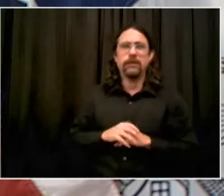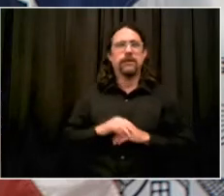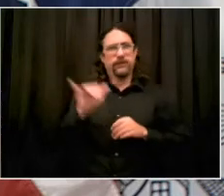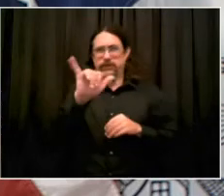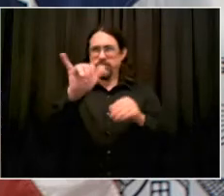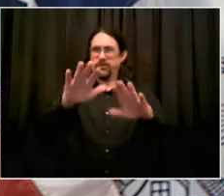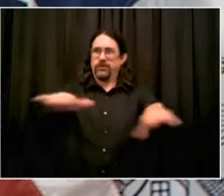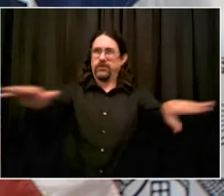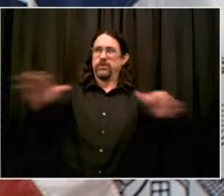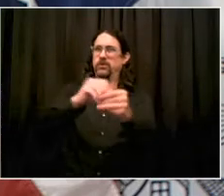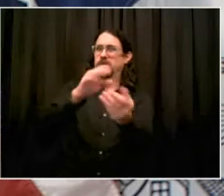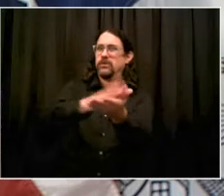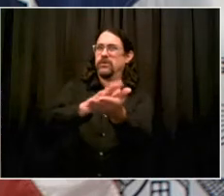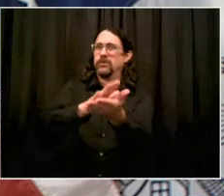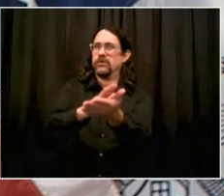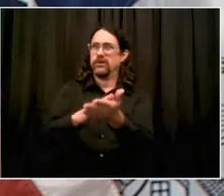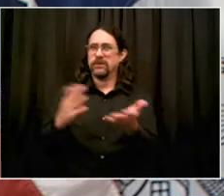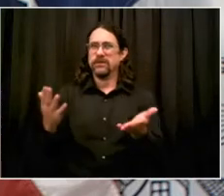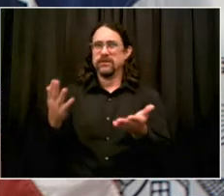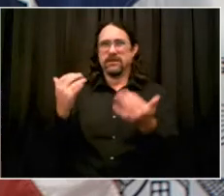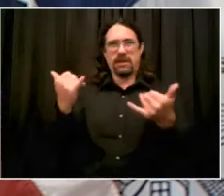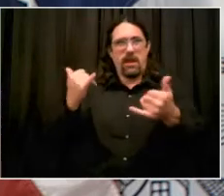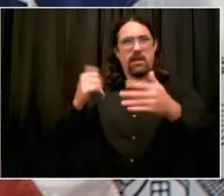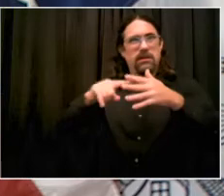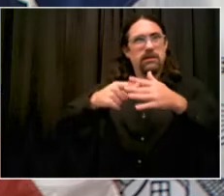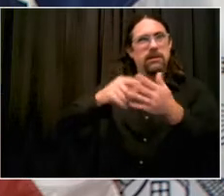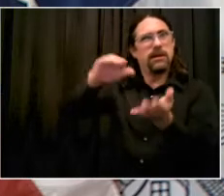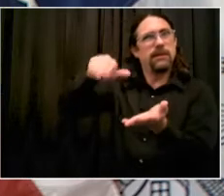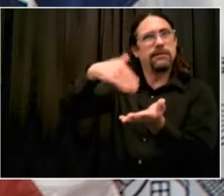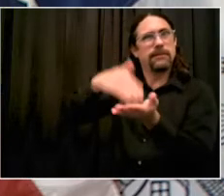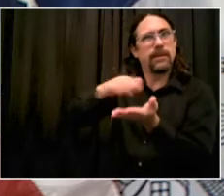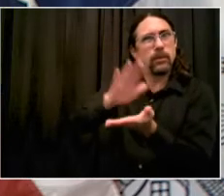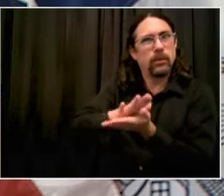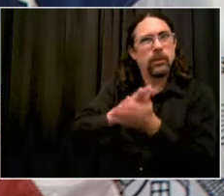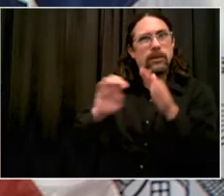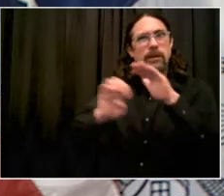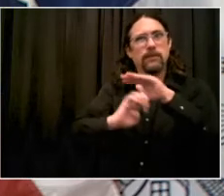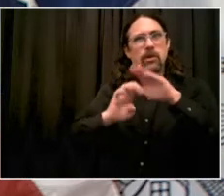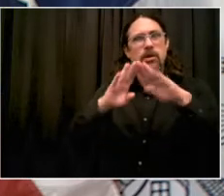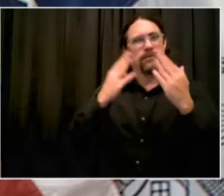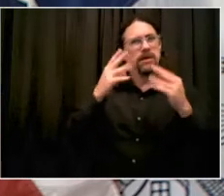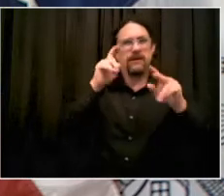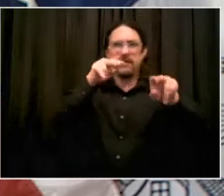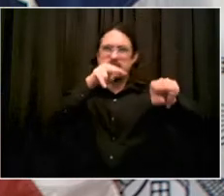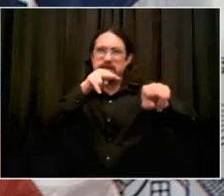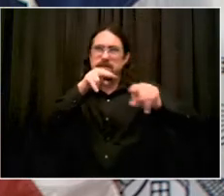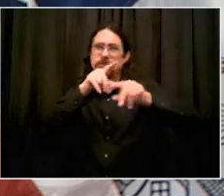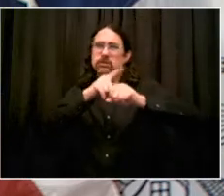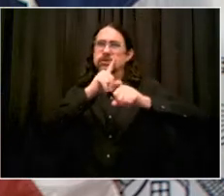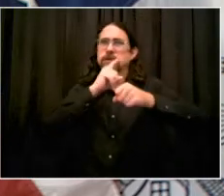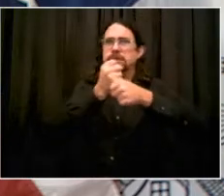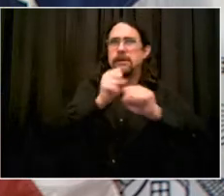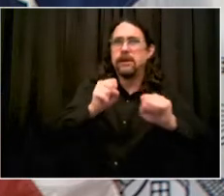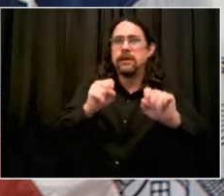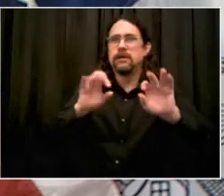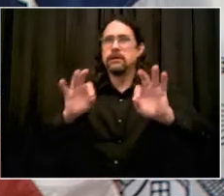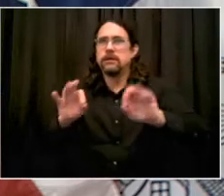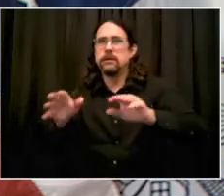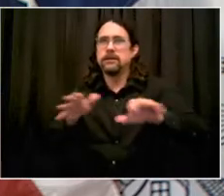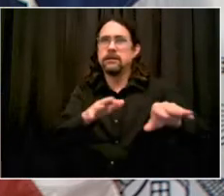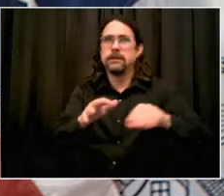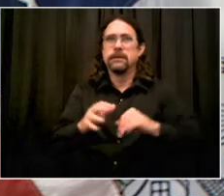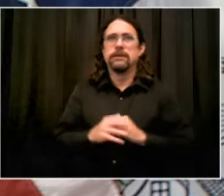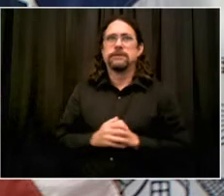There will be regular inspections. So that piece was based on actual inspections, actual dialogue with